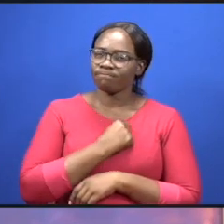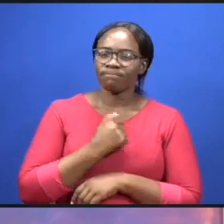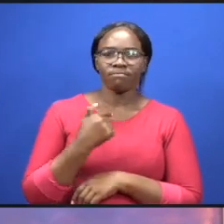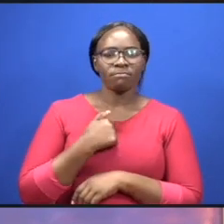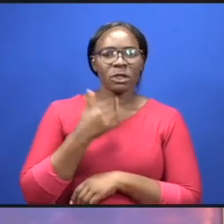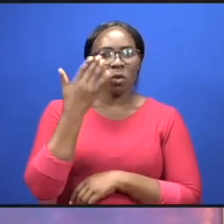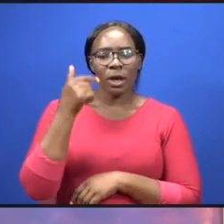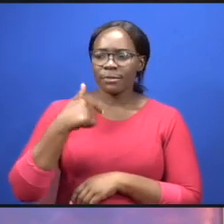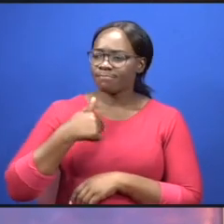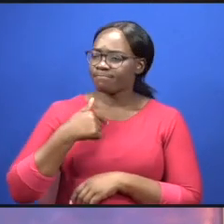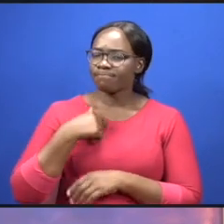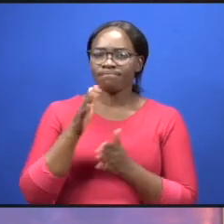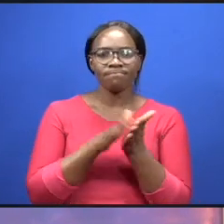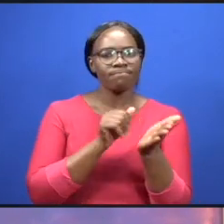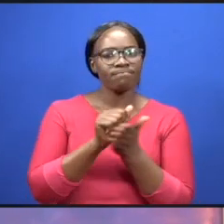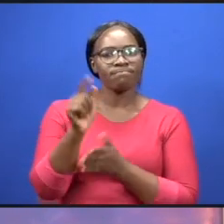for I am ruined,